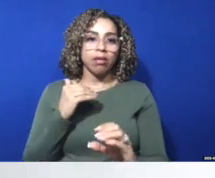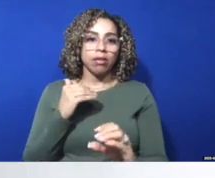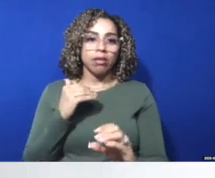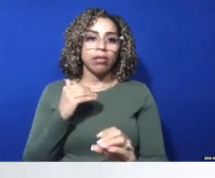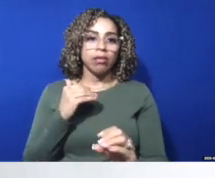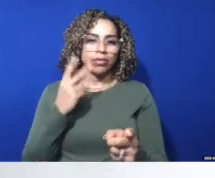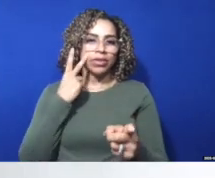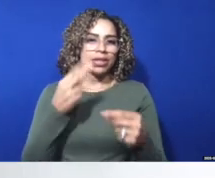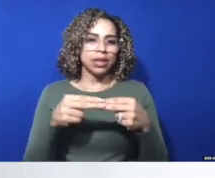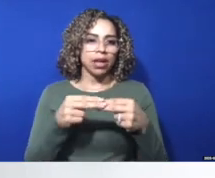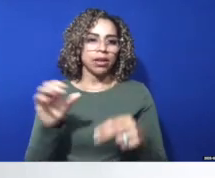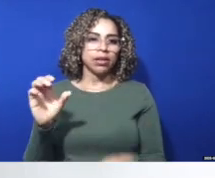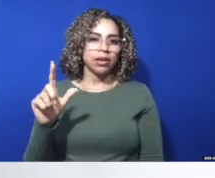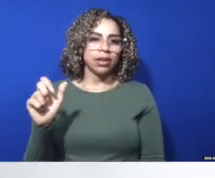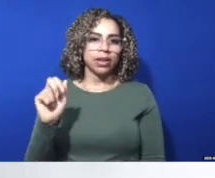the slide here,